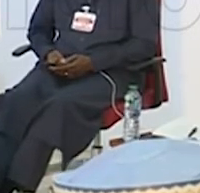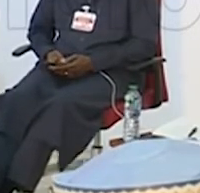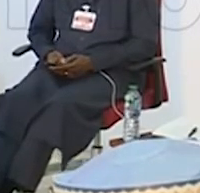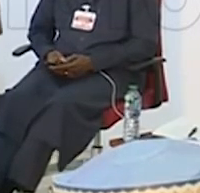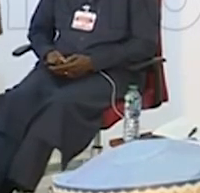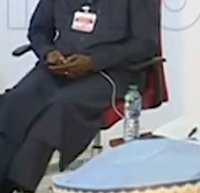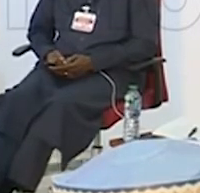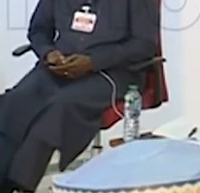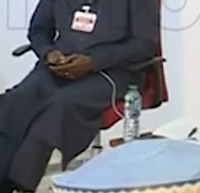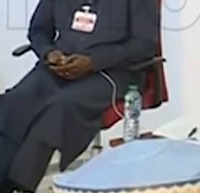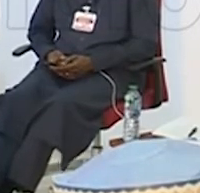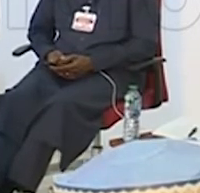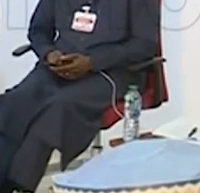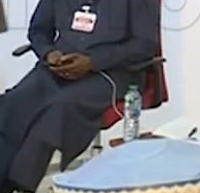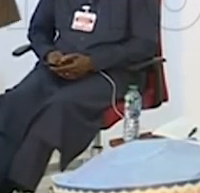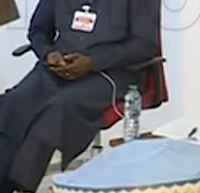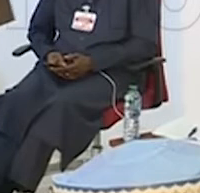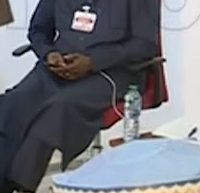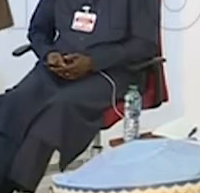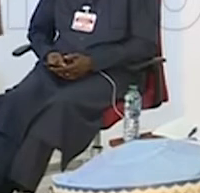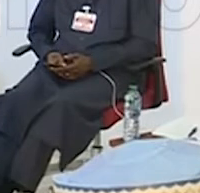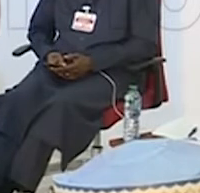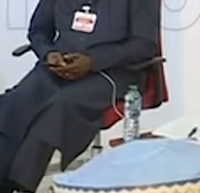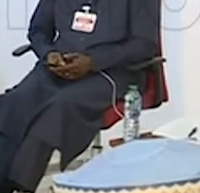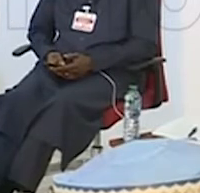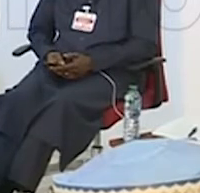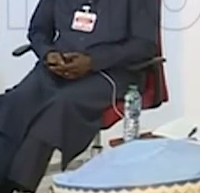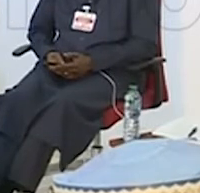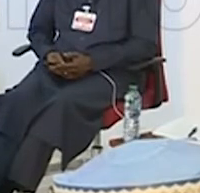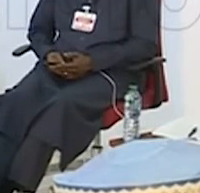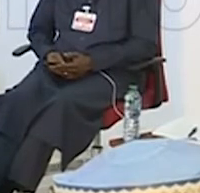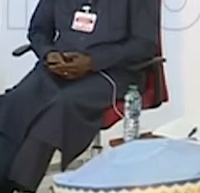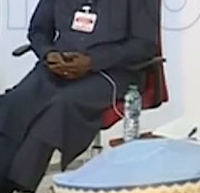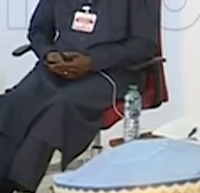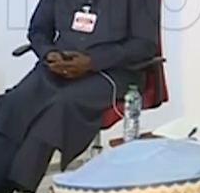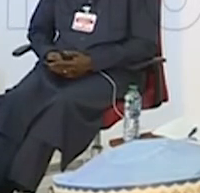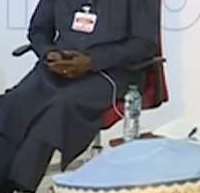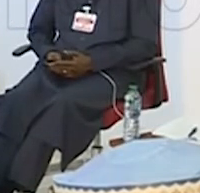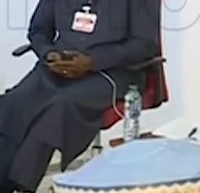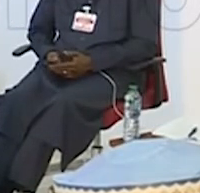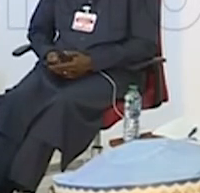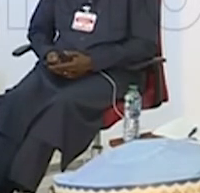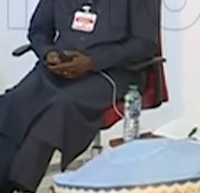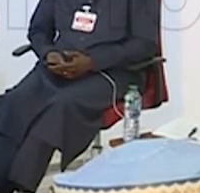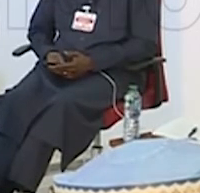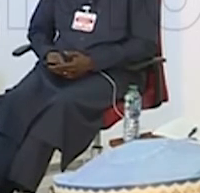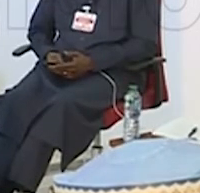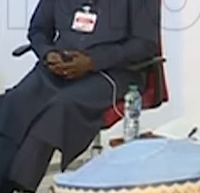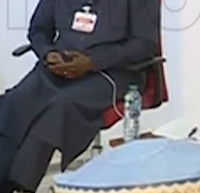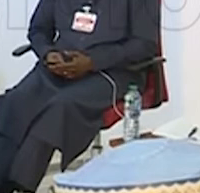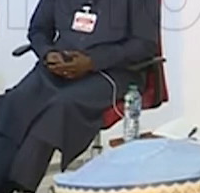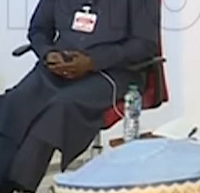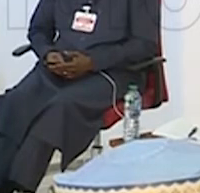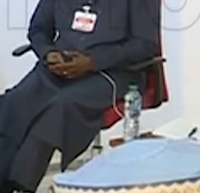I'll actually broaden out that question a little bit. In all the comments made by the chair of our task